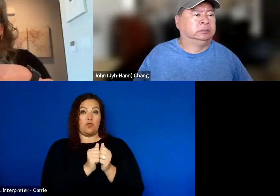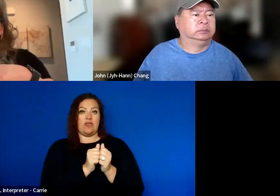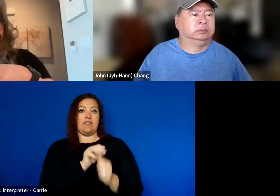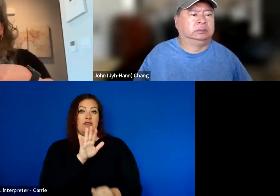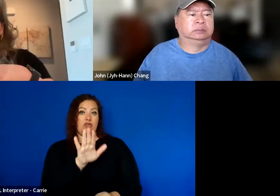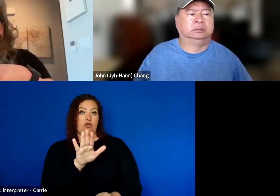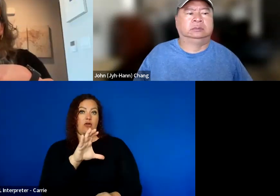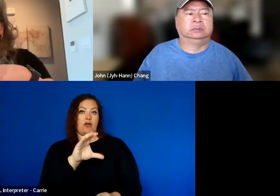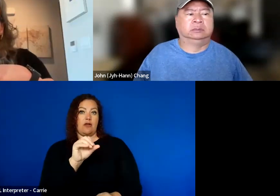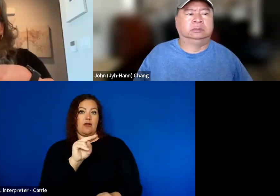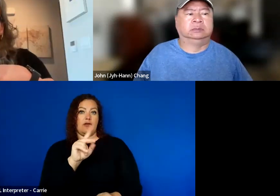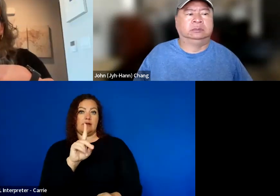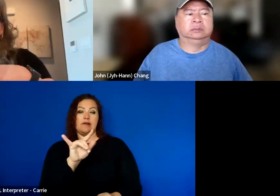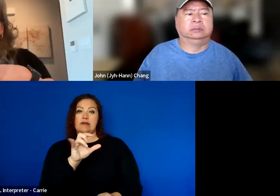condition,